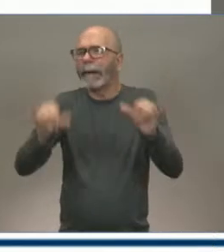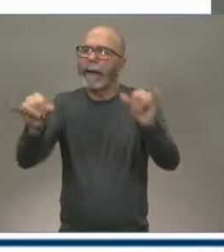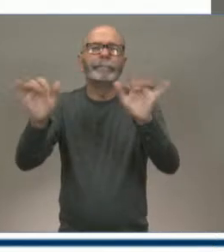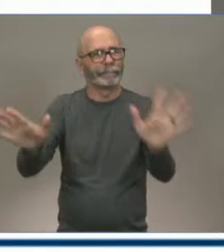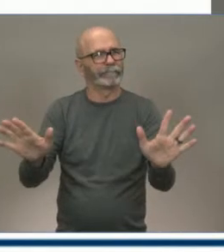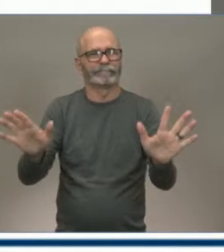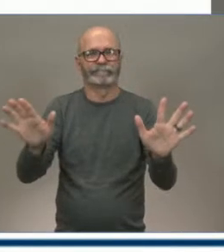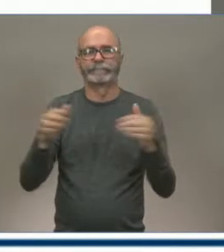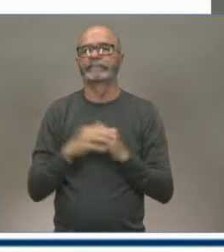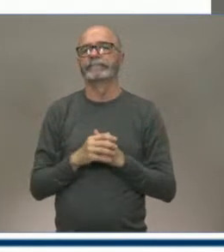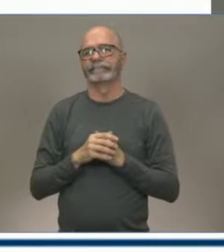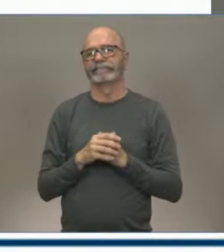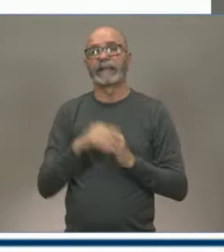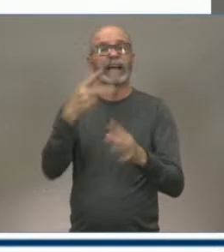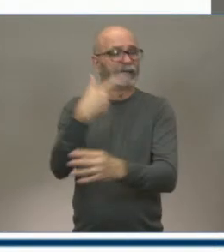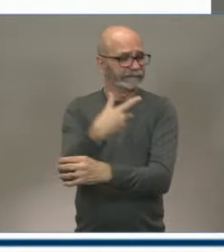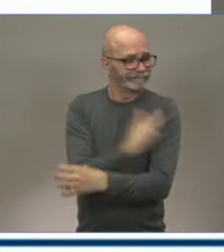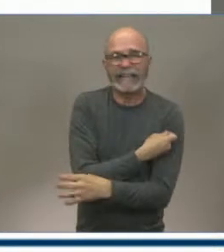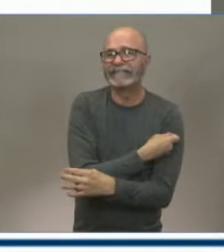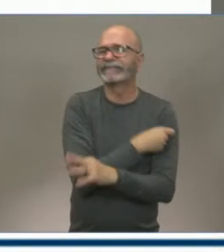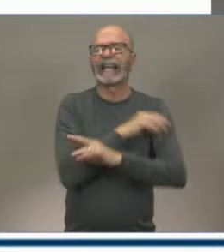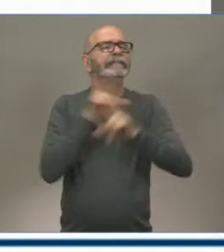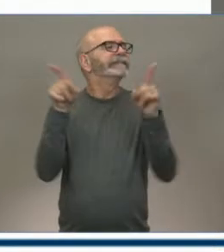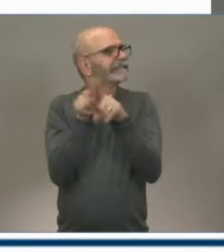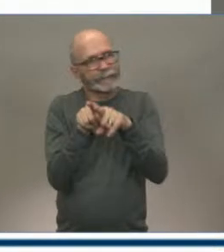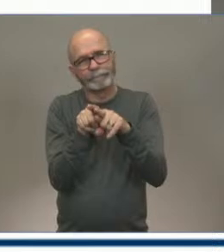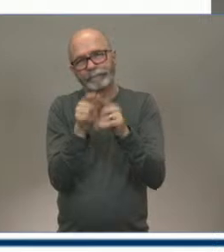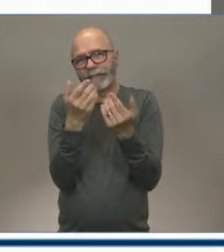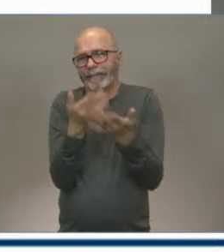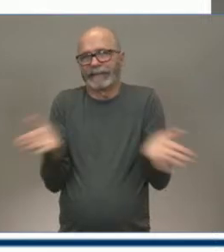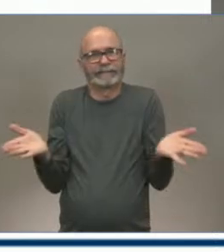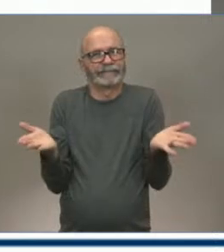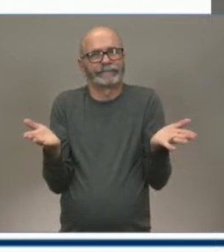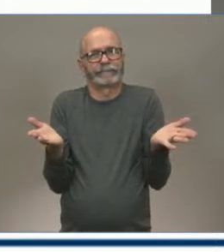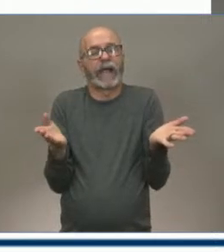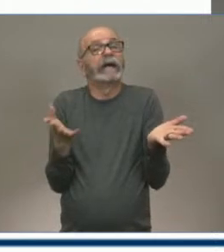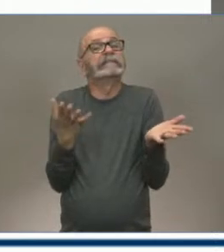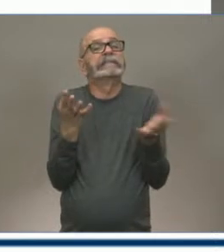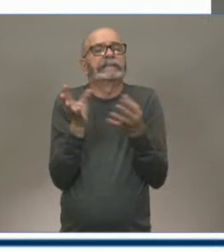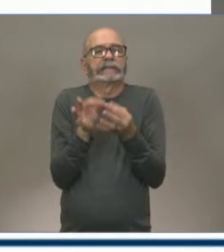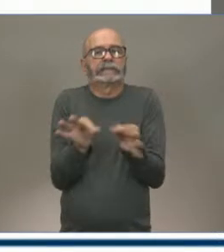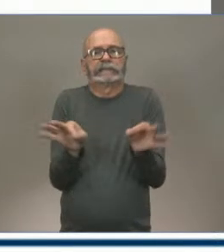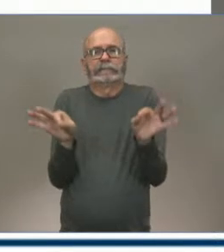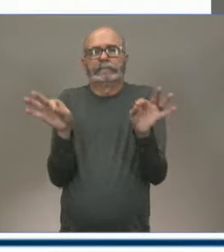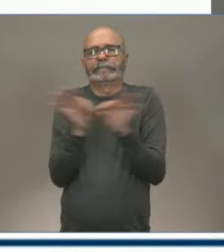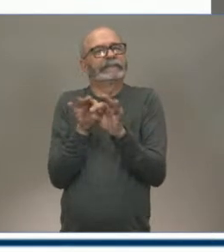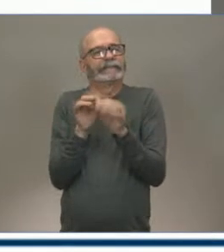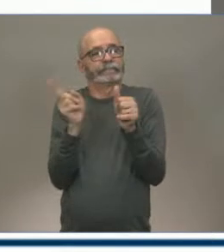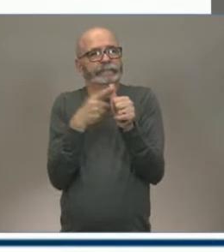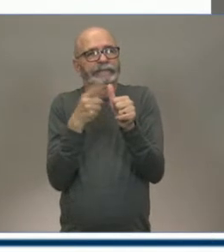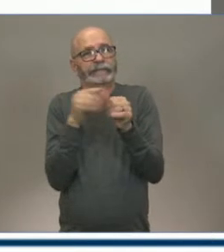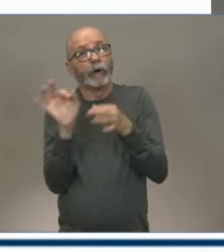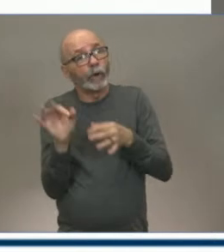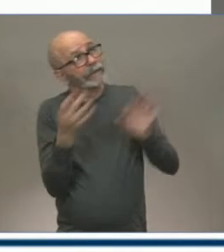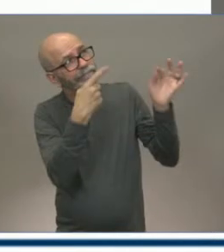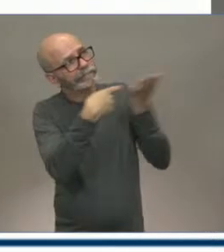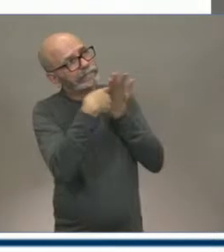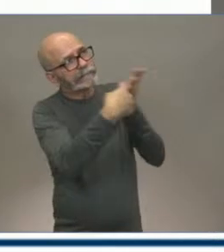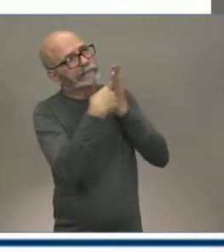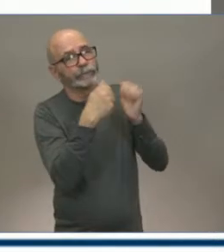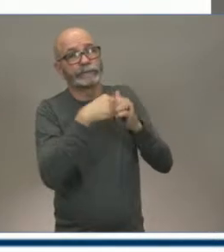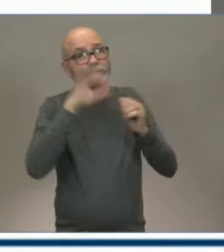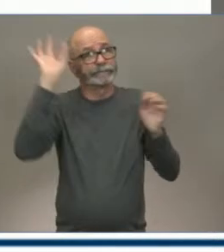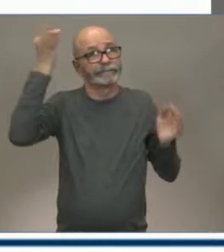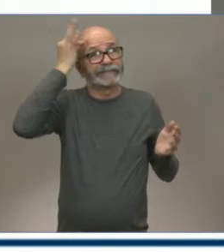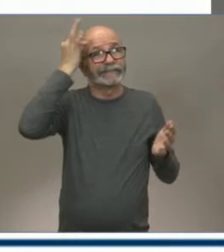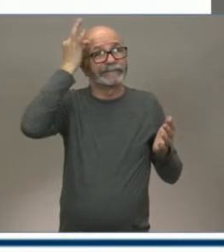regardless. So it really is about, the most important thing is working with our federal colleagues around making sure that we have the appropriate